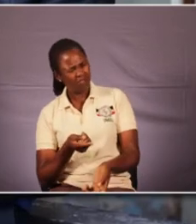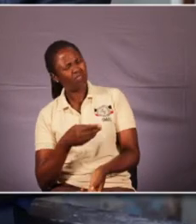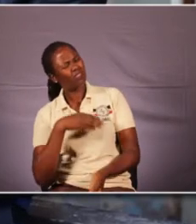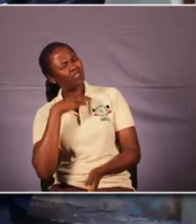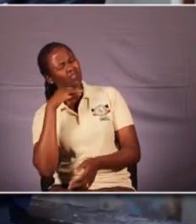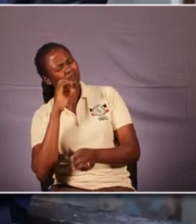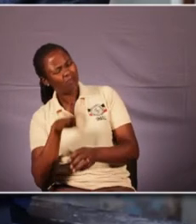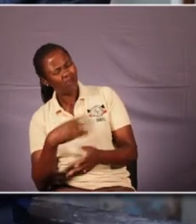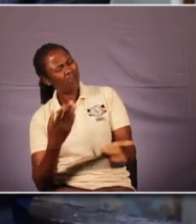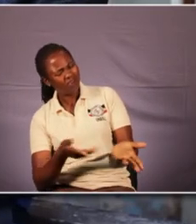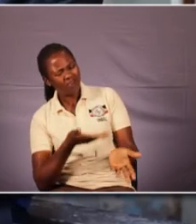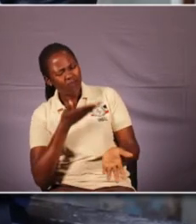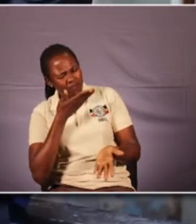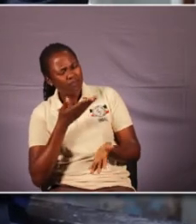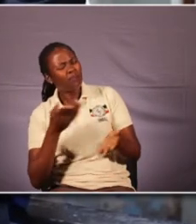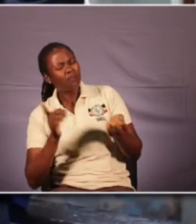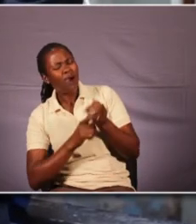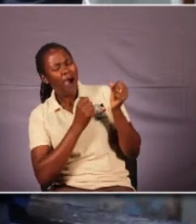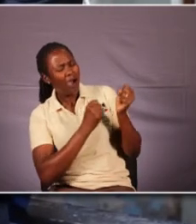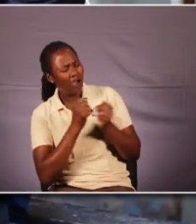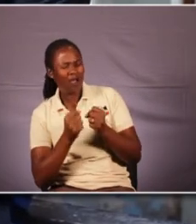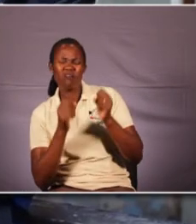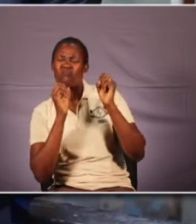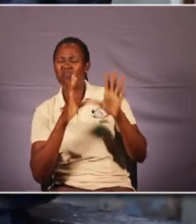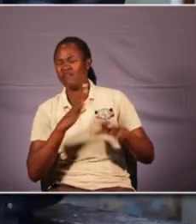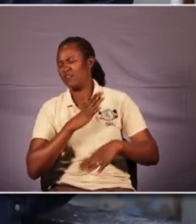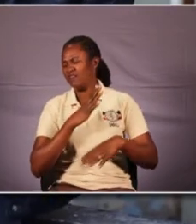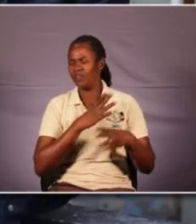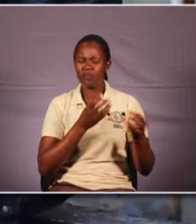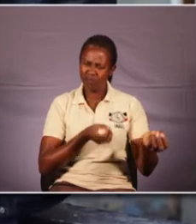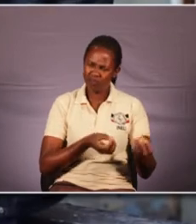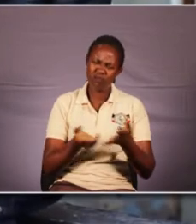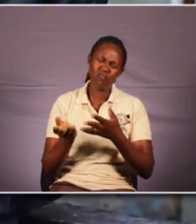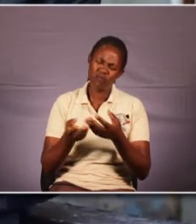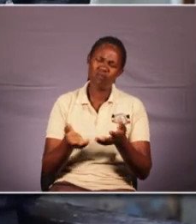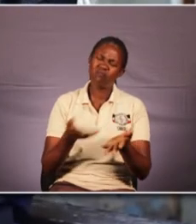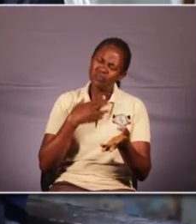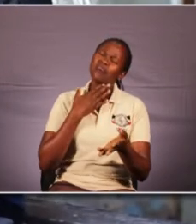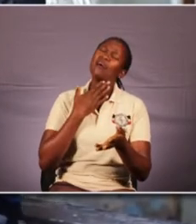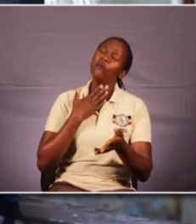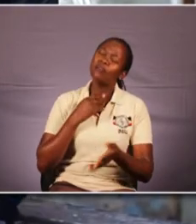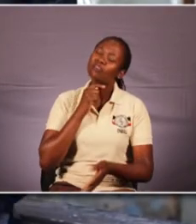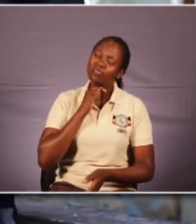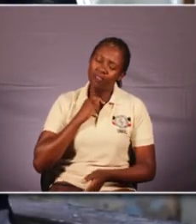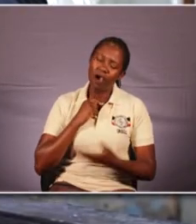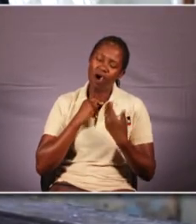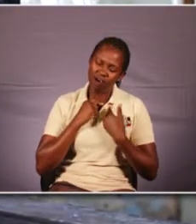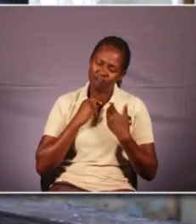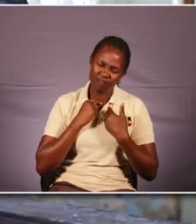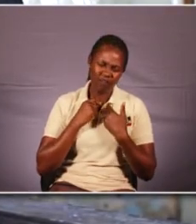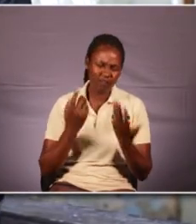This is not enough. You know how hard that thing is. Okay, fine. Just give me. I need it so bad right now. Come